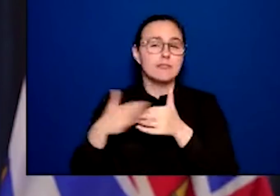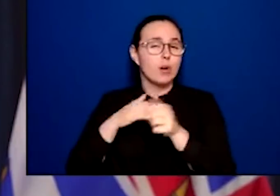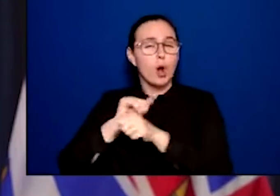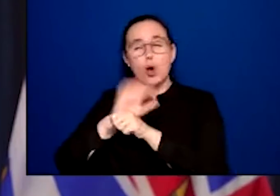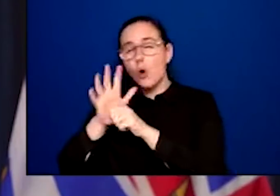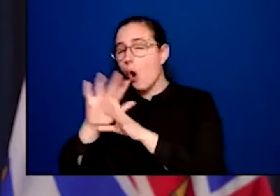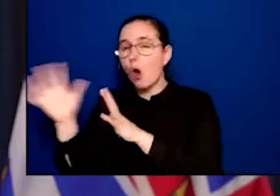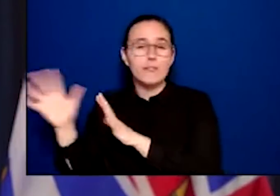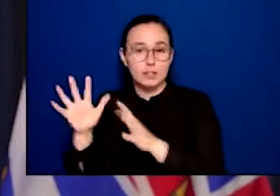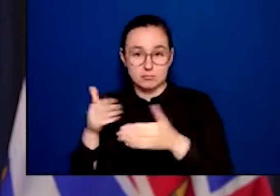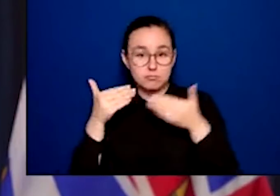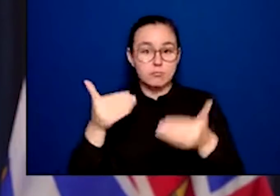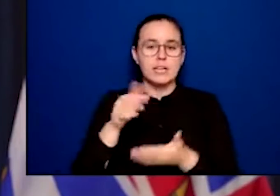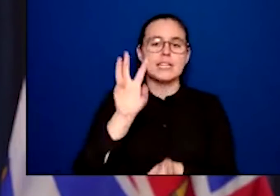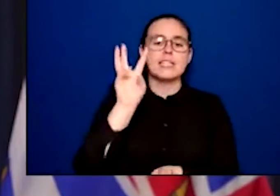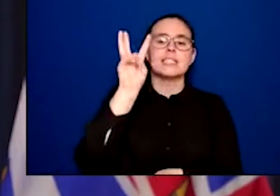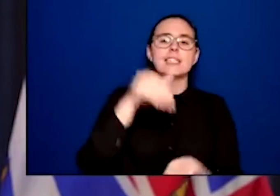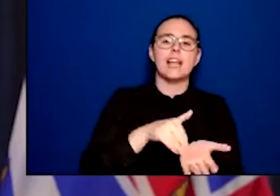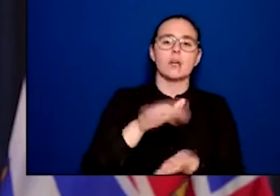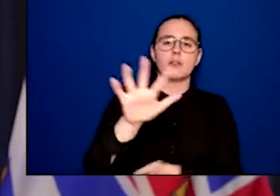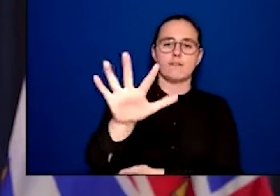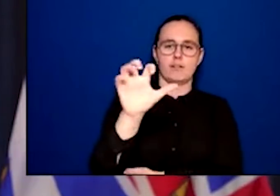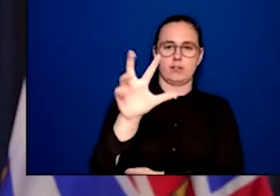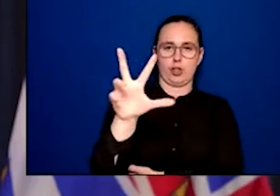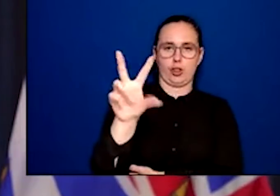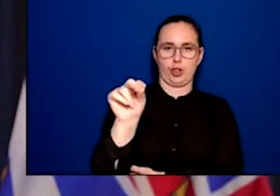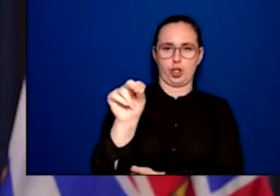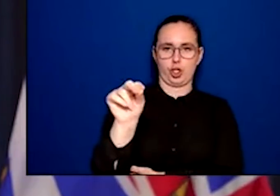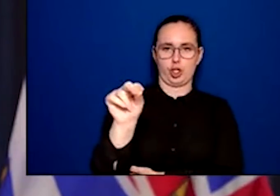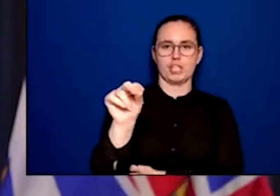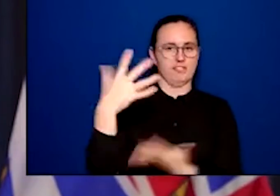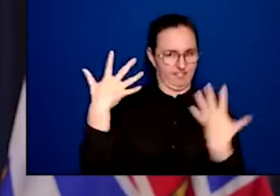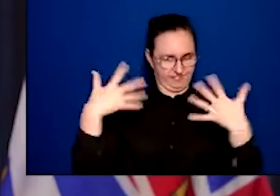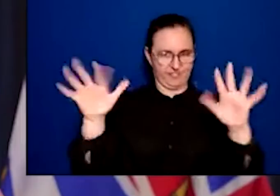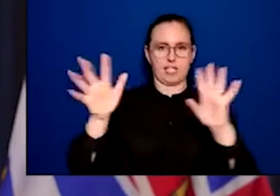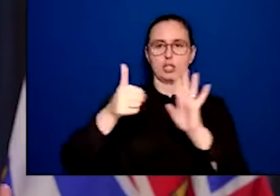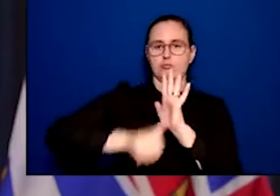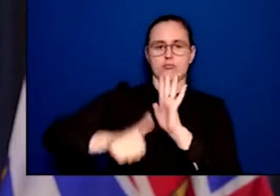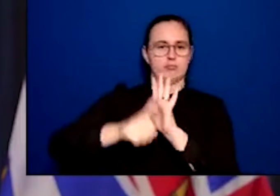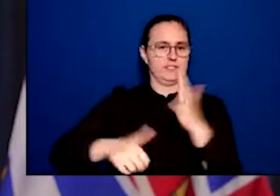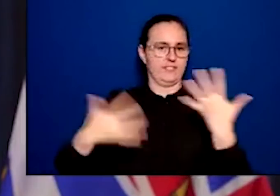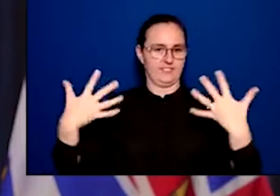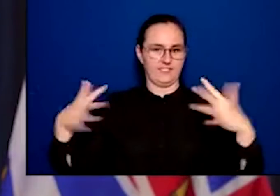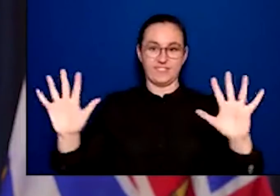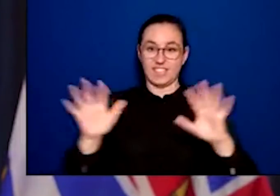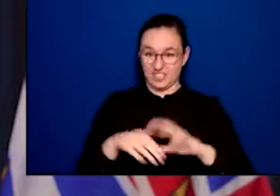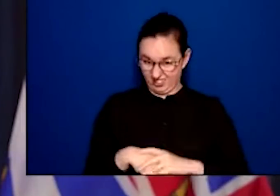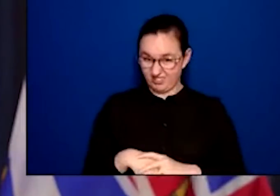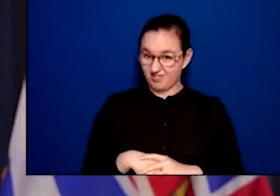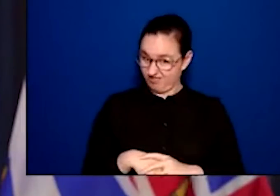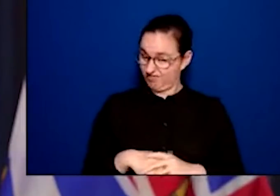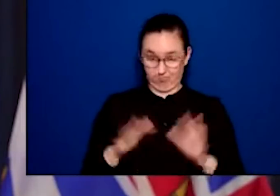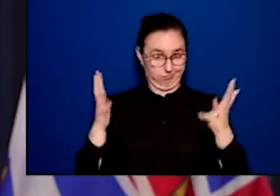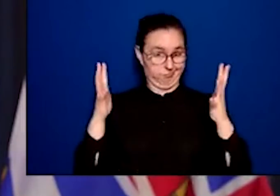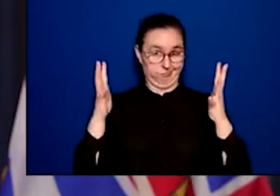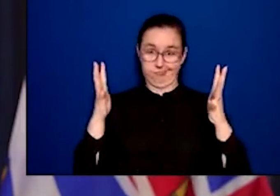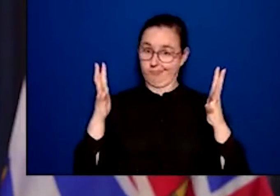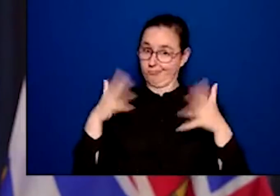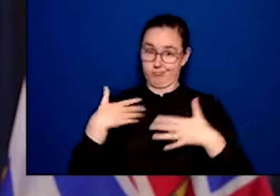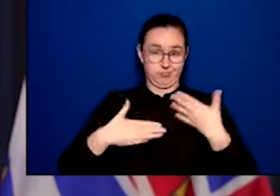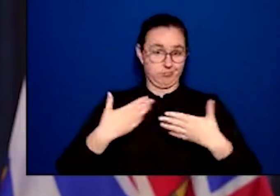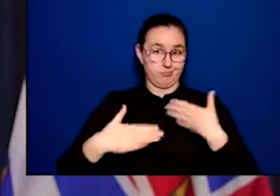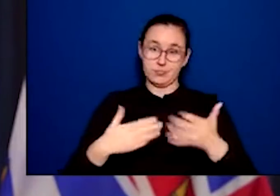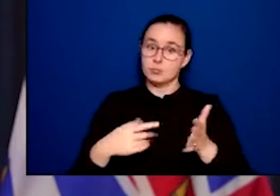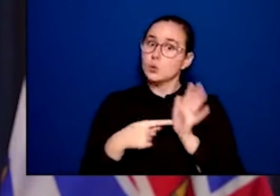6,530 surgeries, which is, I think, an extraordinary effort by everyone in the health system. Last week, I reiterated our commitment to